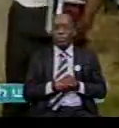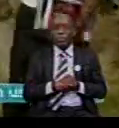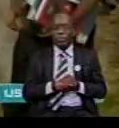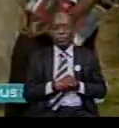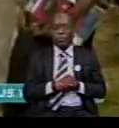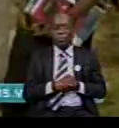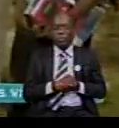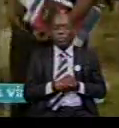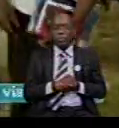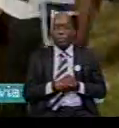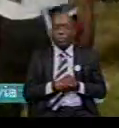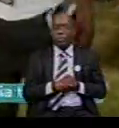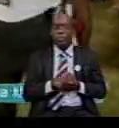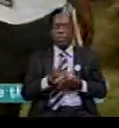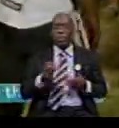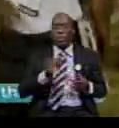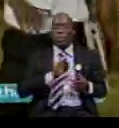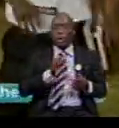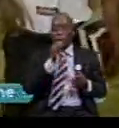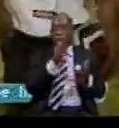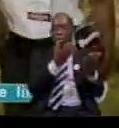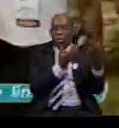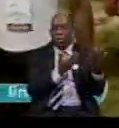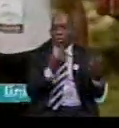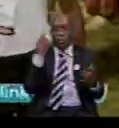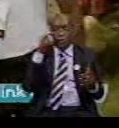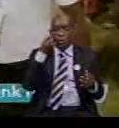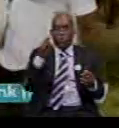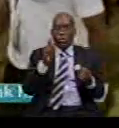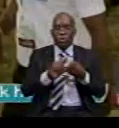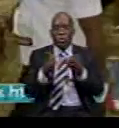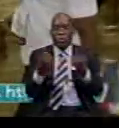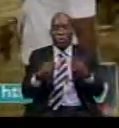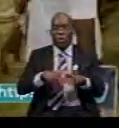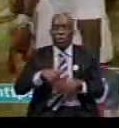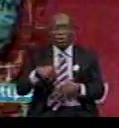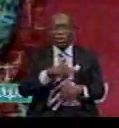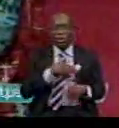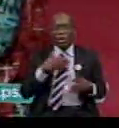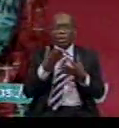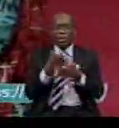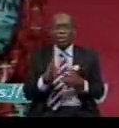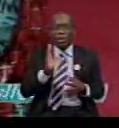I am waiting for you to come out. Come and share your testimony.